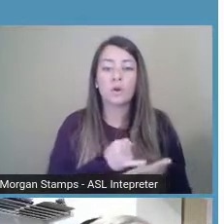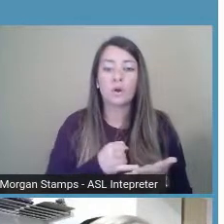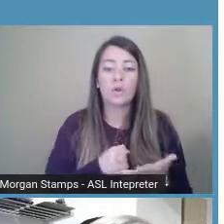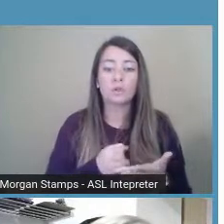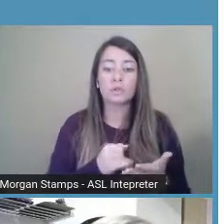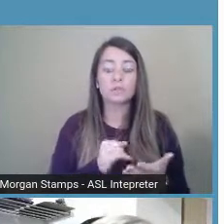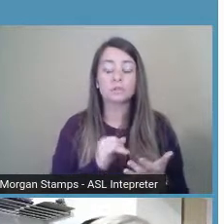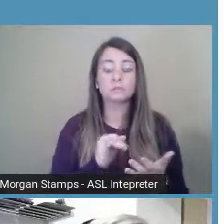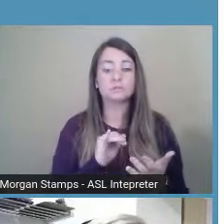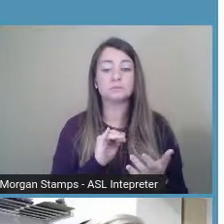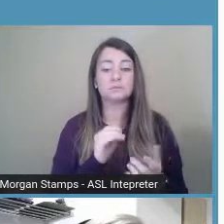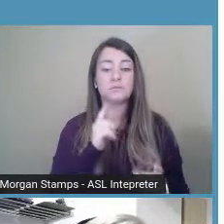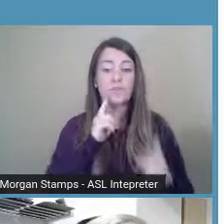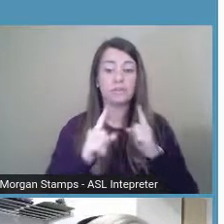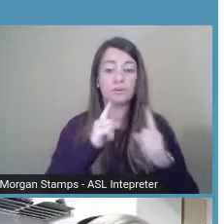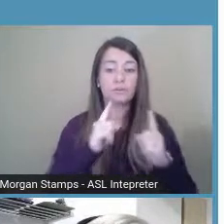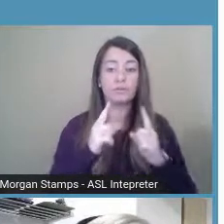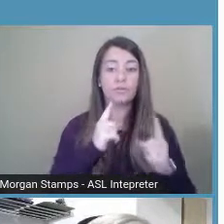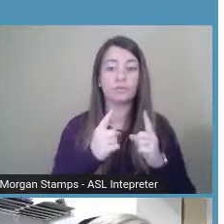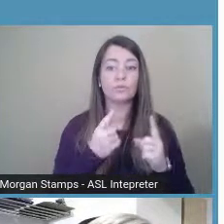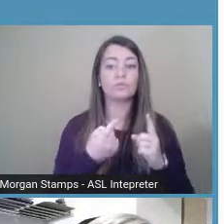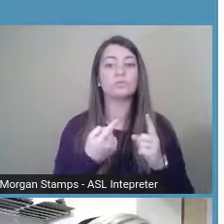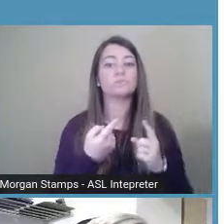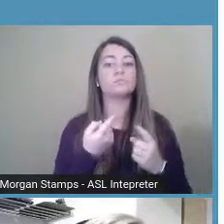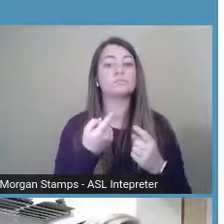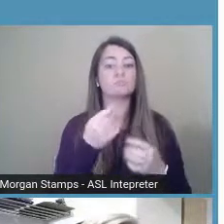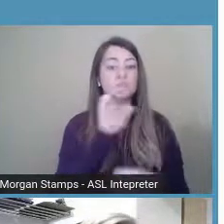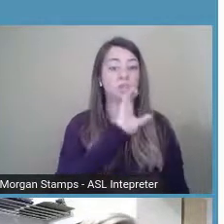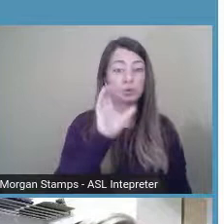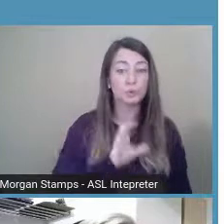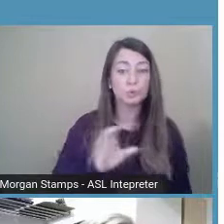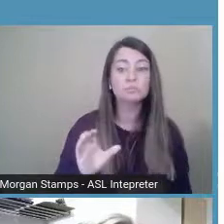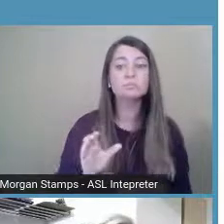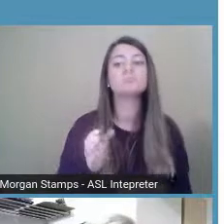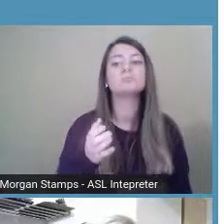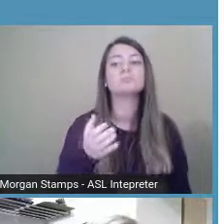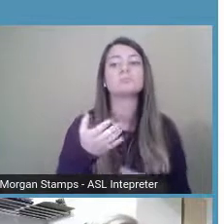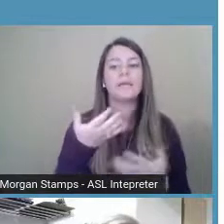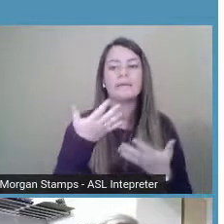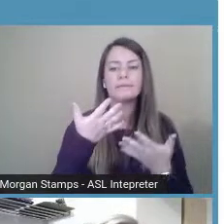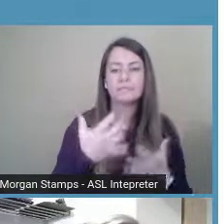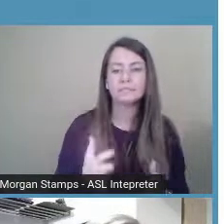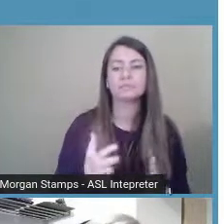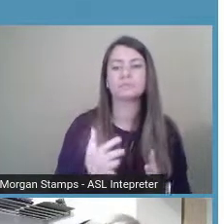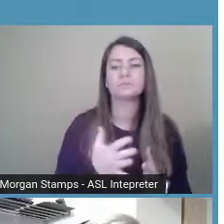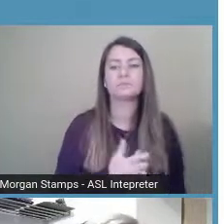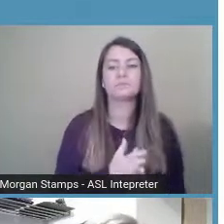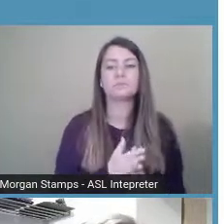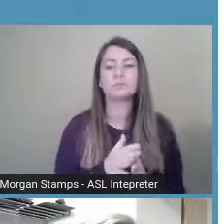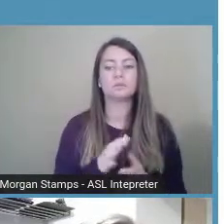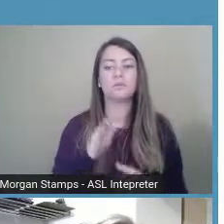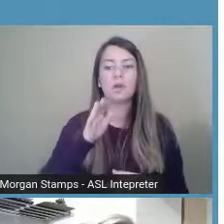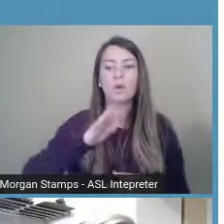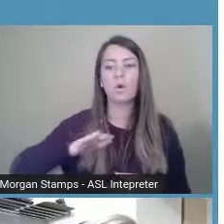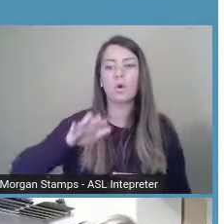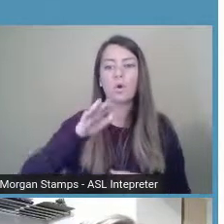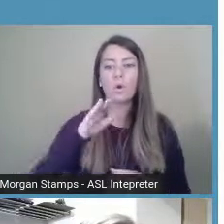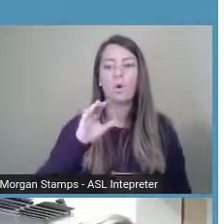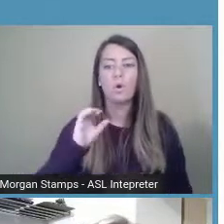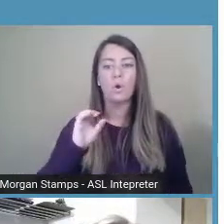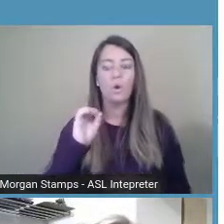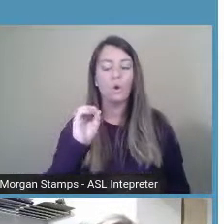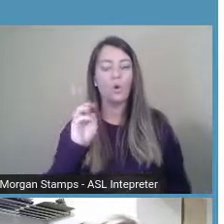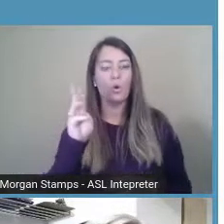short presentation on craftivism. They too had put together yarn bombing kits